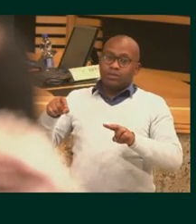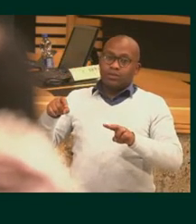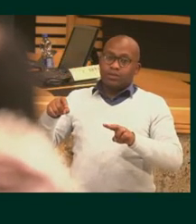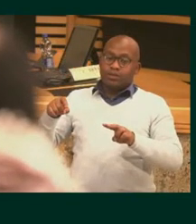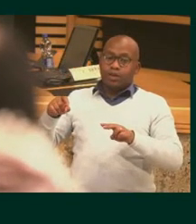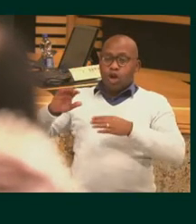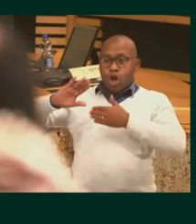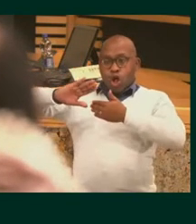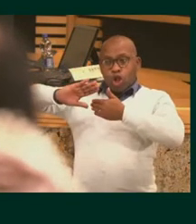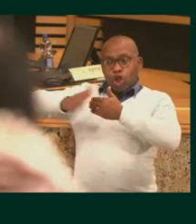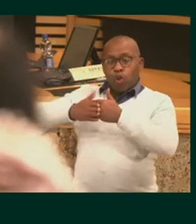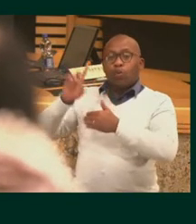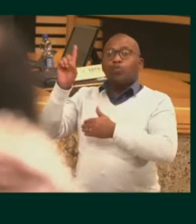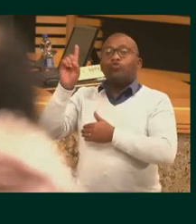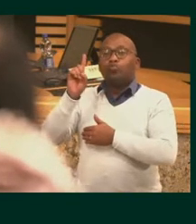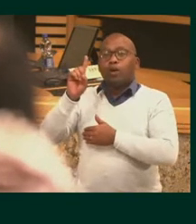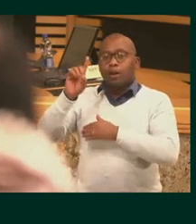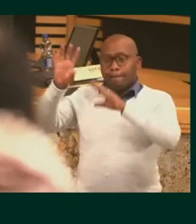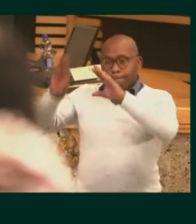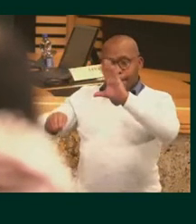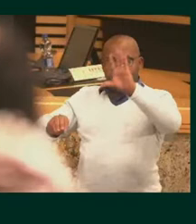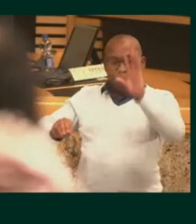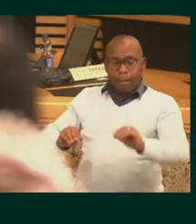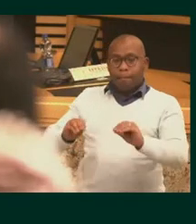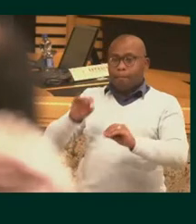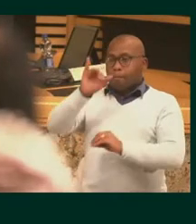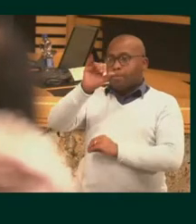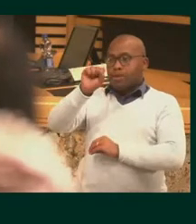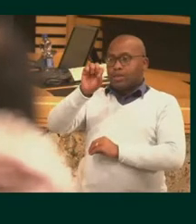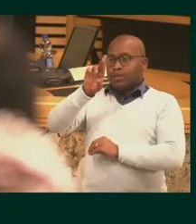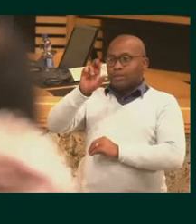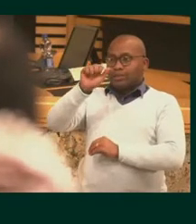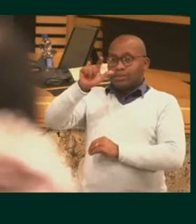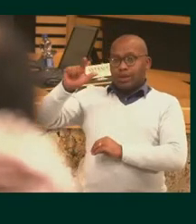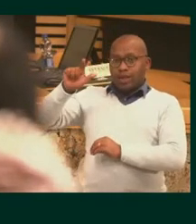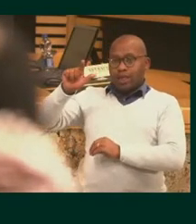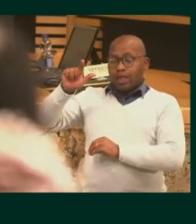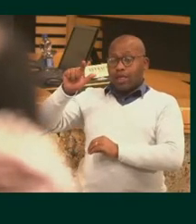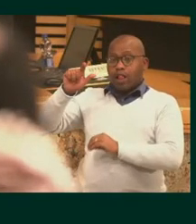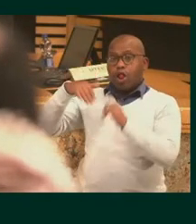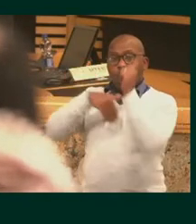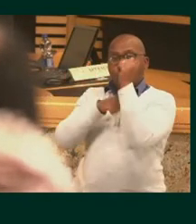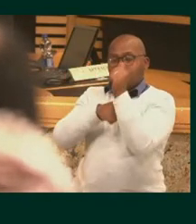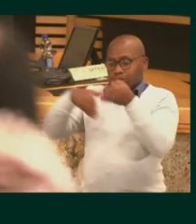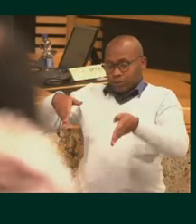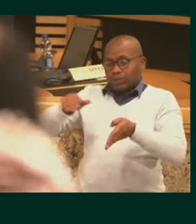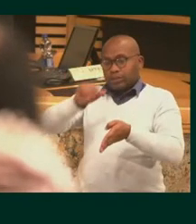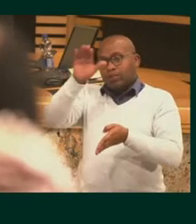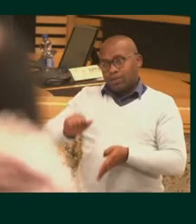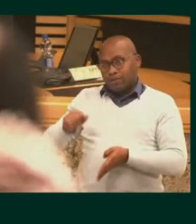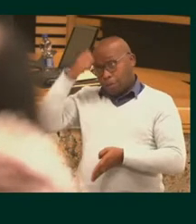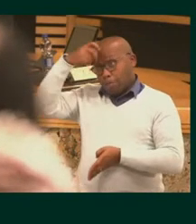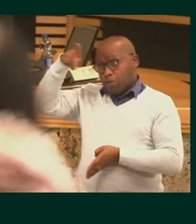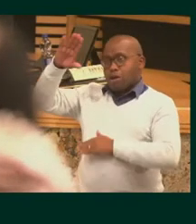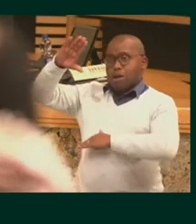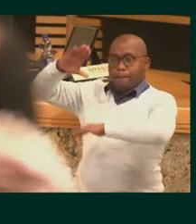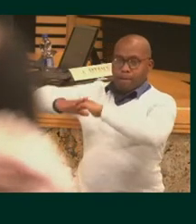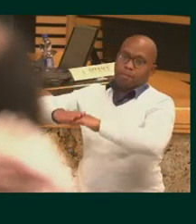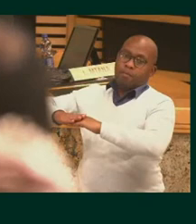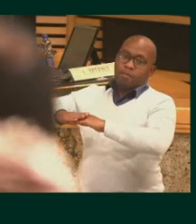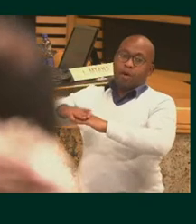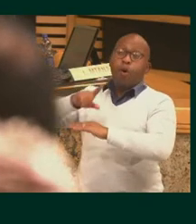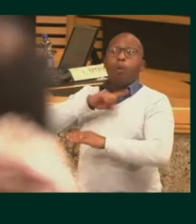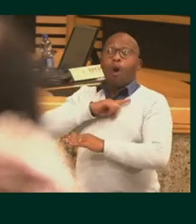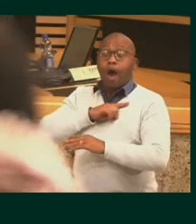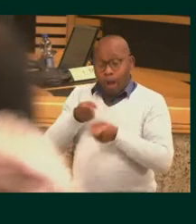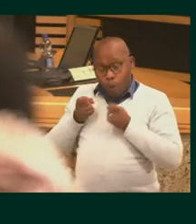Embassy to practically give support to Palestinian people as a matter of urgency in adopting